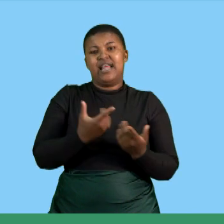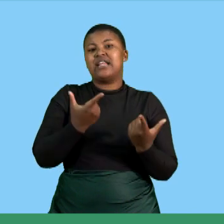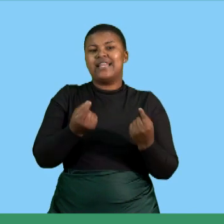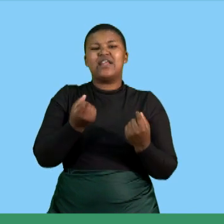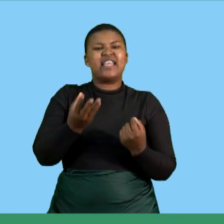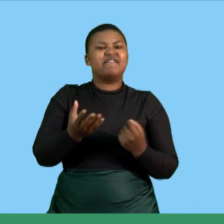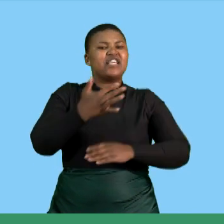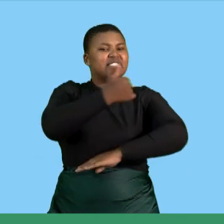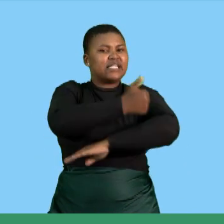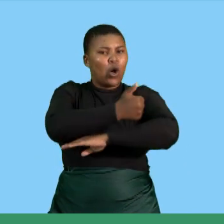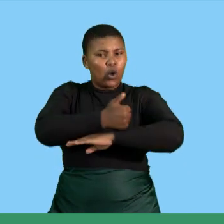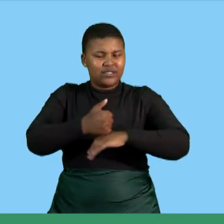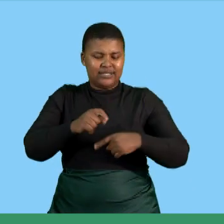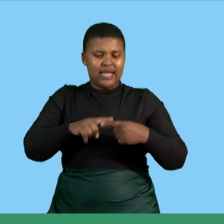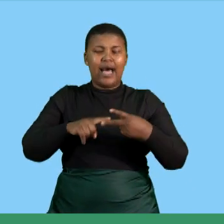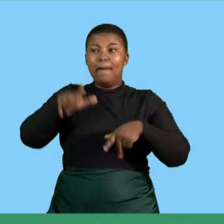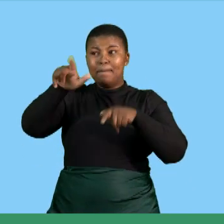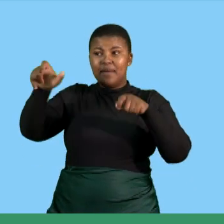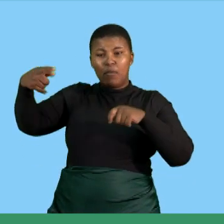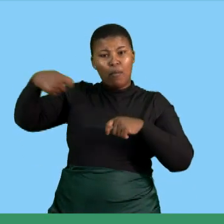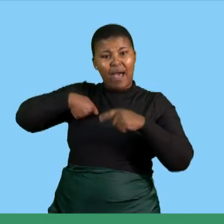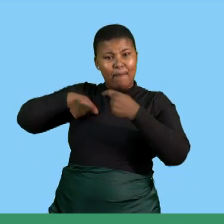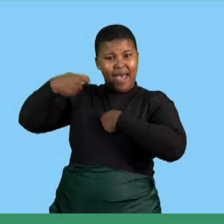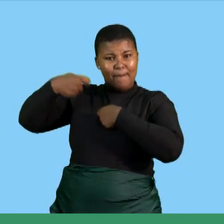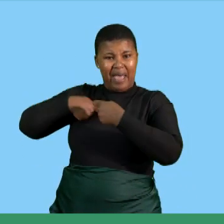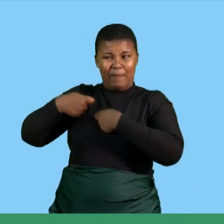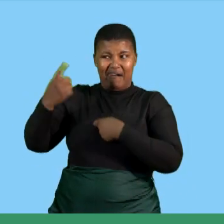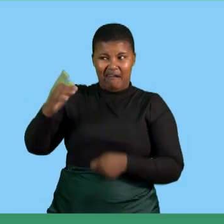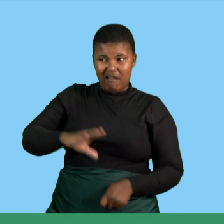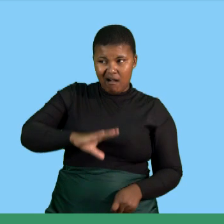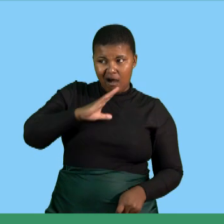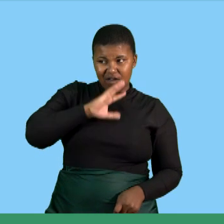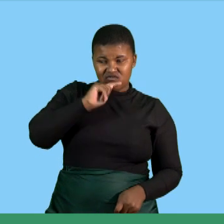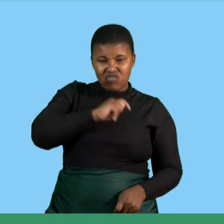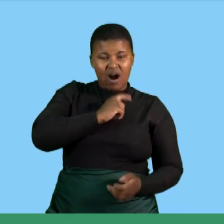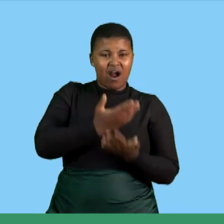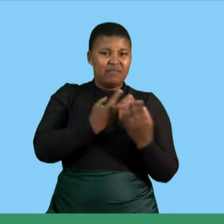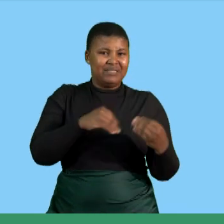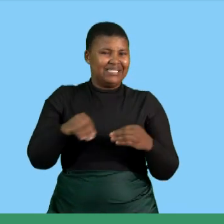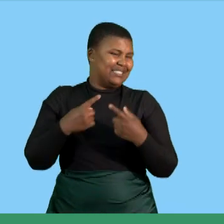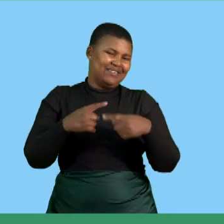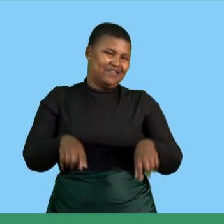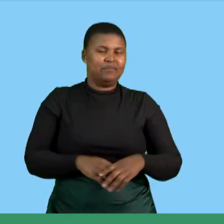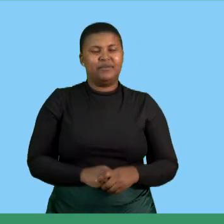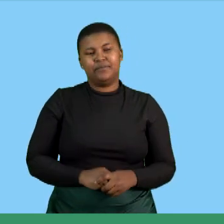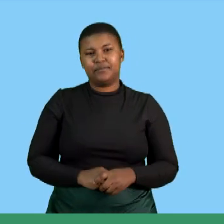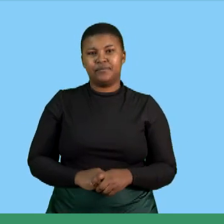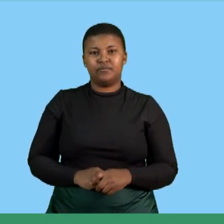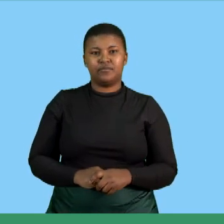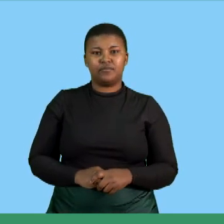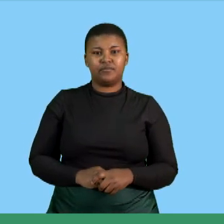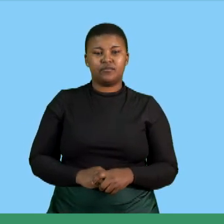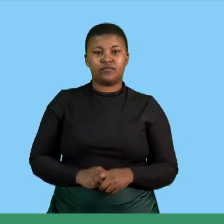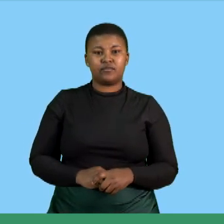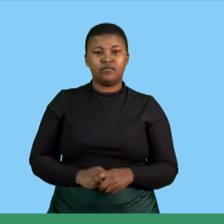any shareholders or investors to lose their trust in a business or their confidence in a